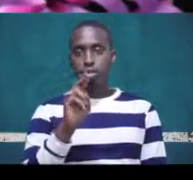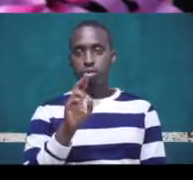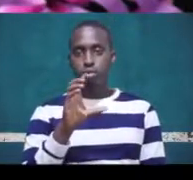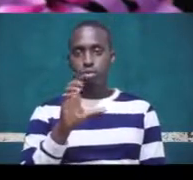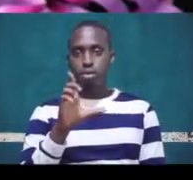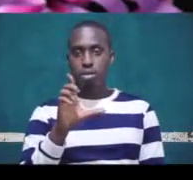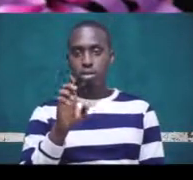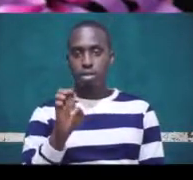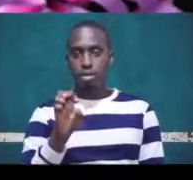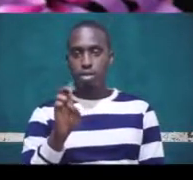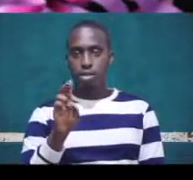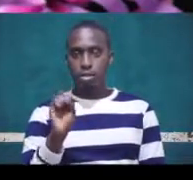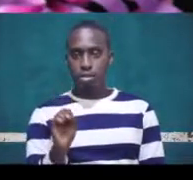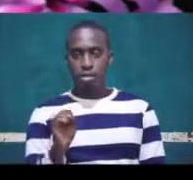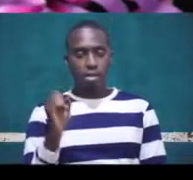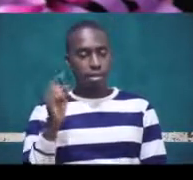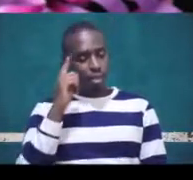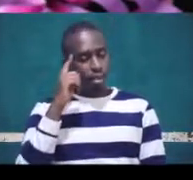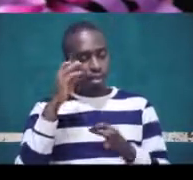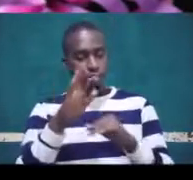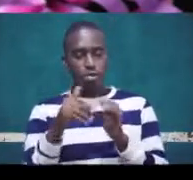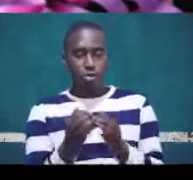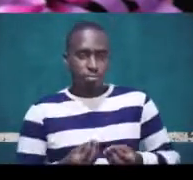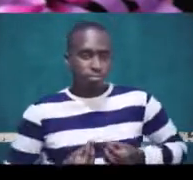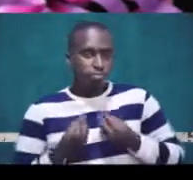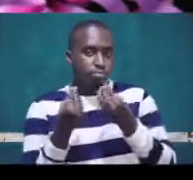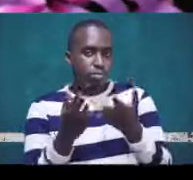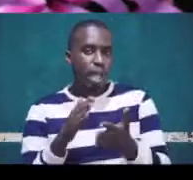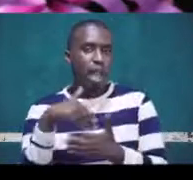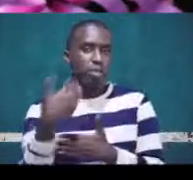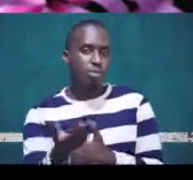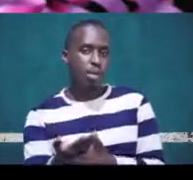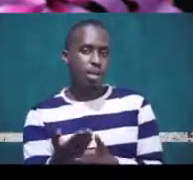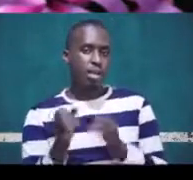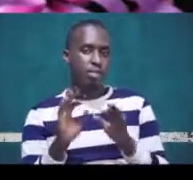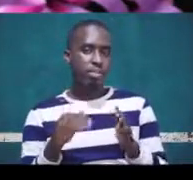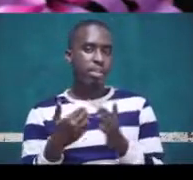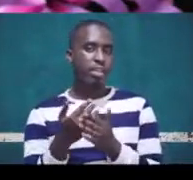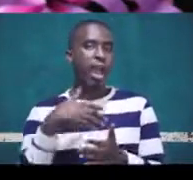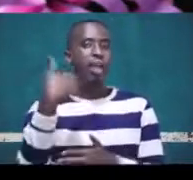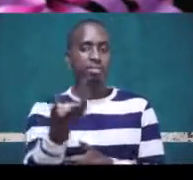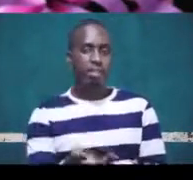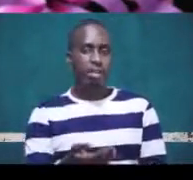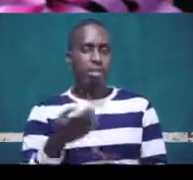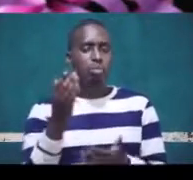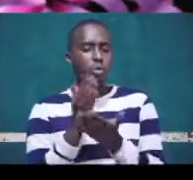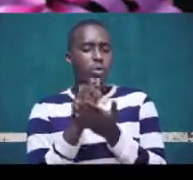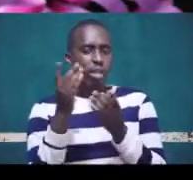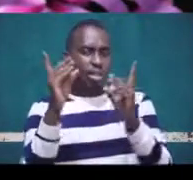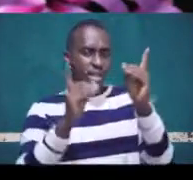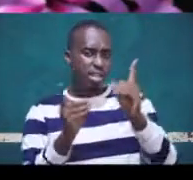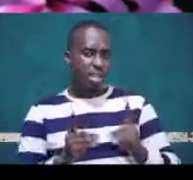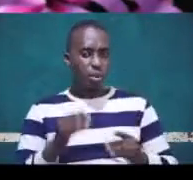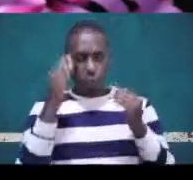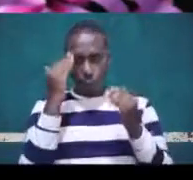pores, think about what is pulling out, and then, as it gets out, what is the design? Why